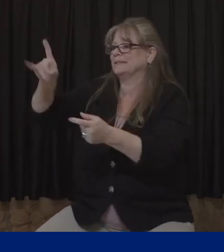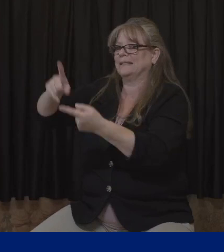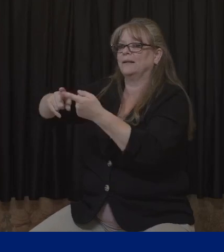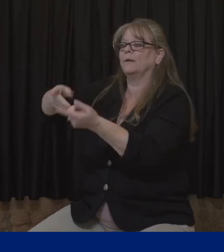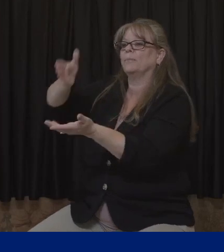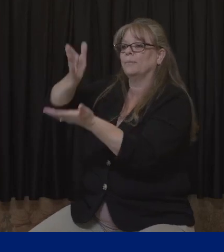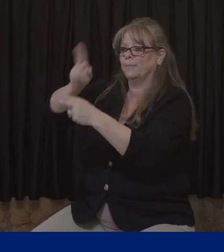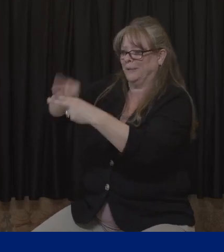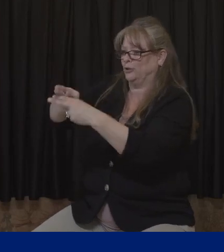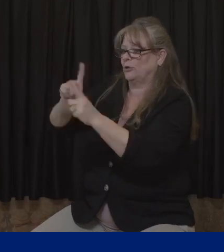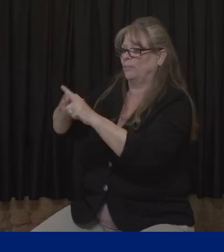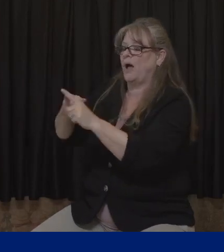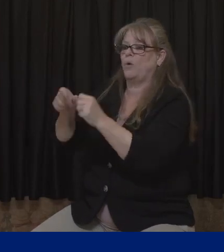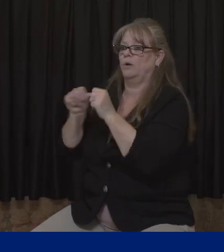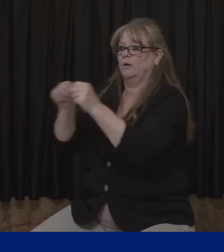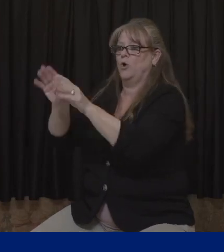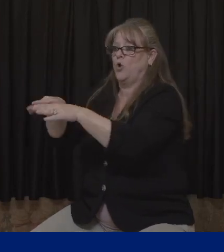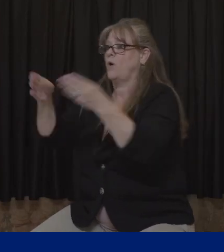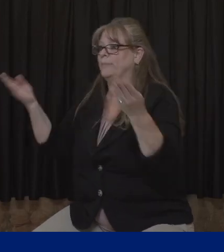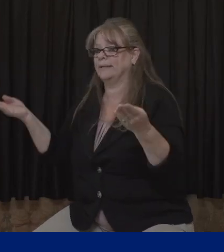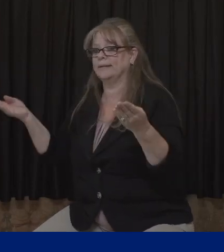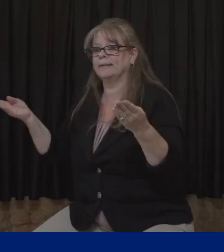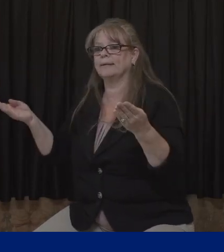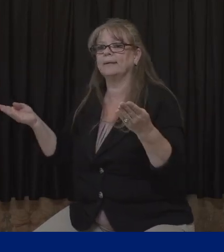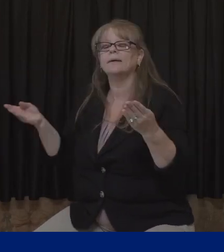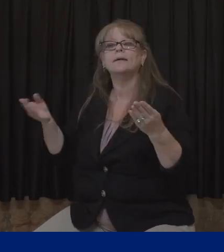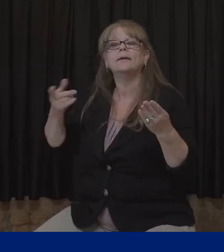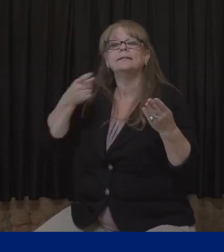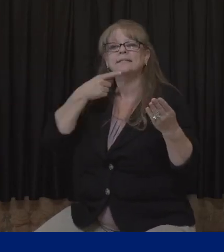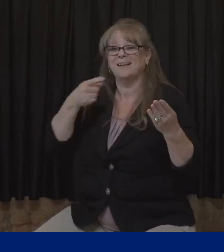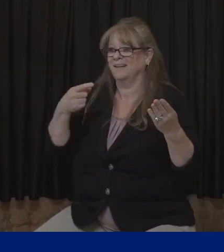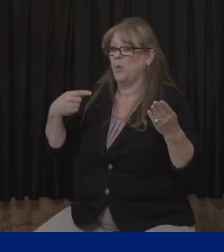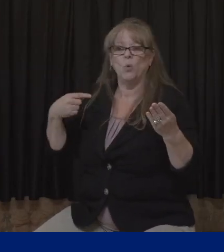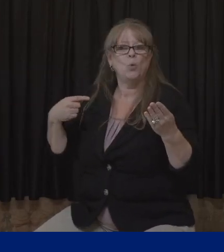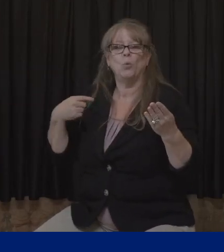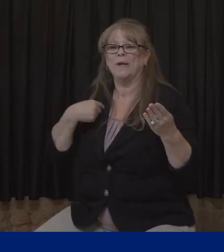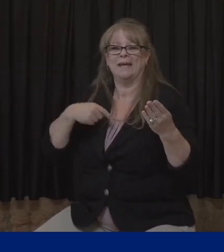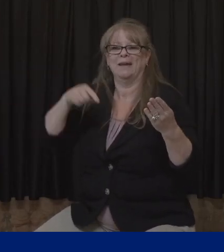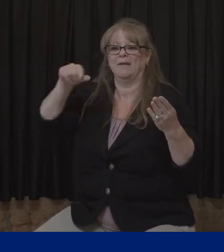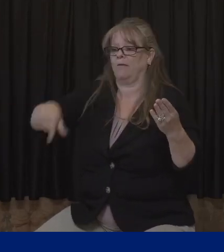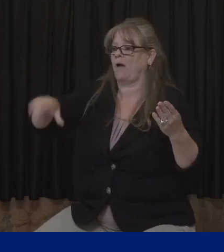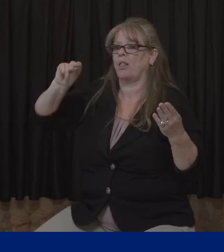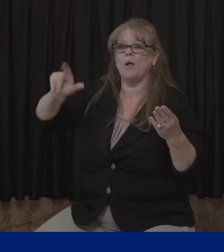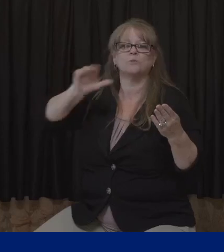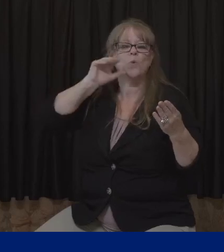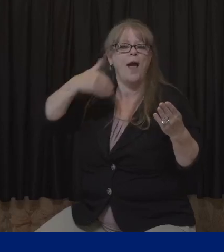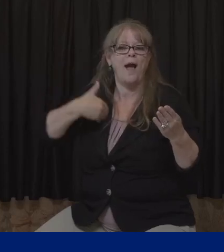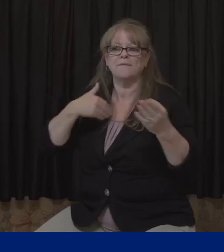remarks to him. I indicated that in Colorado, there's just not enough time before the school year ends to open schools.